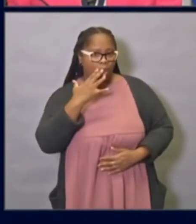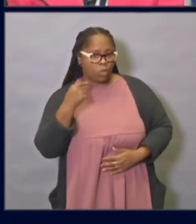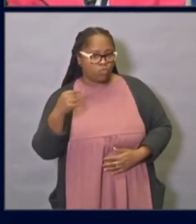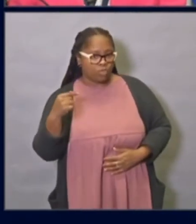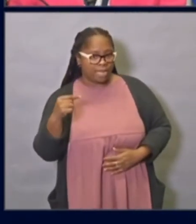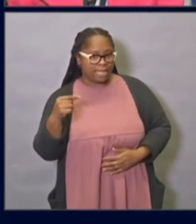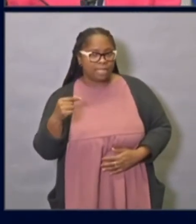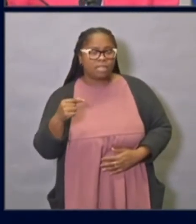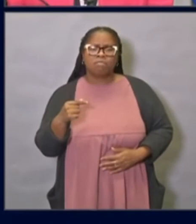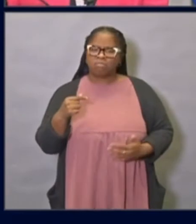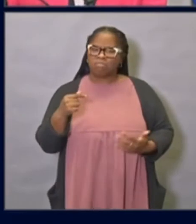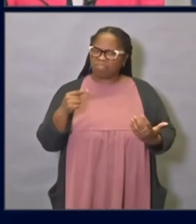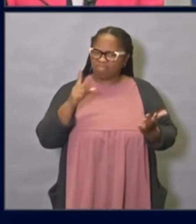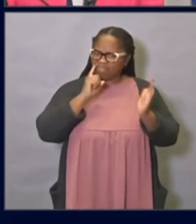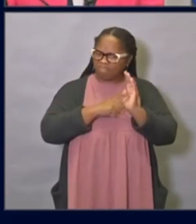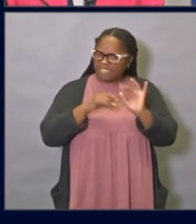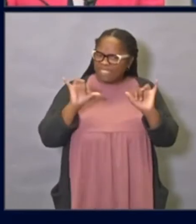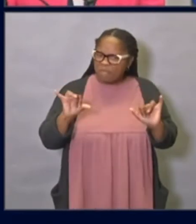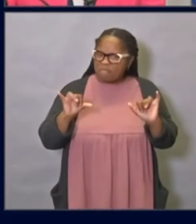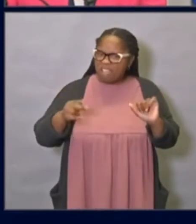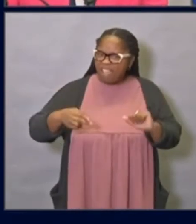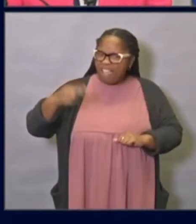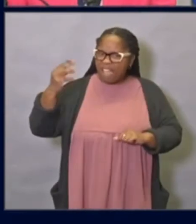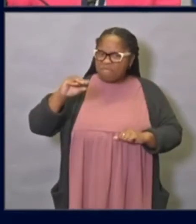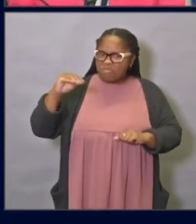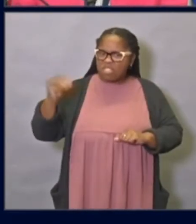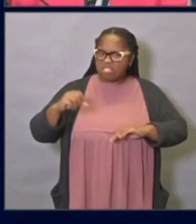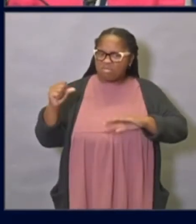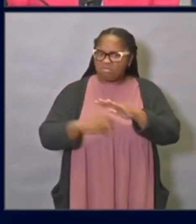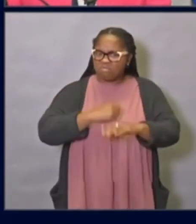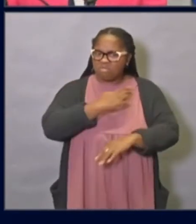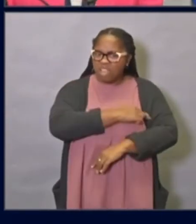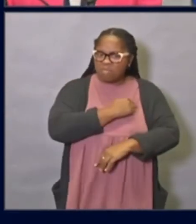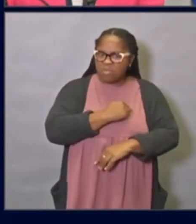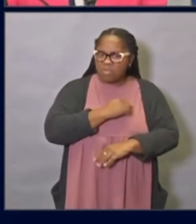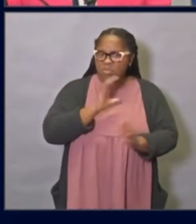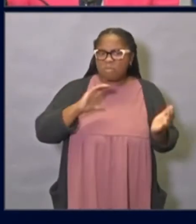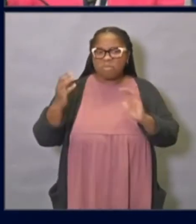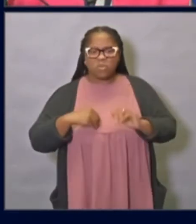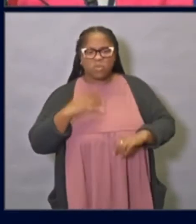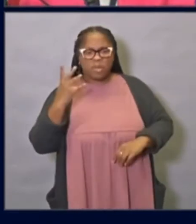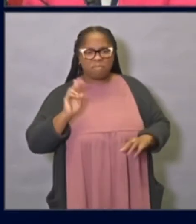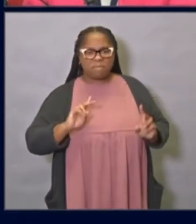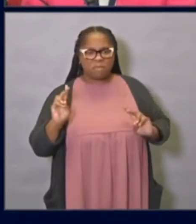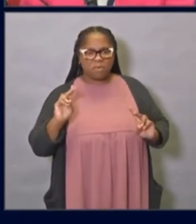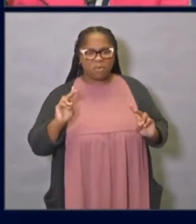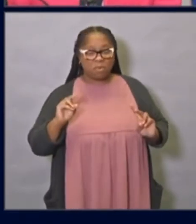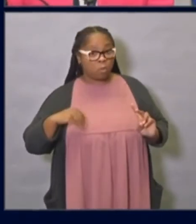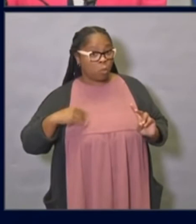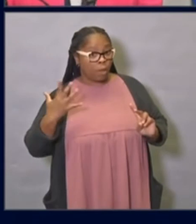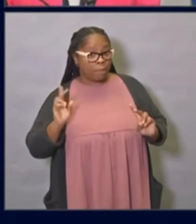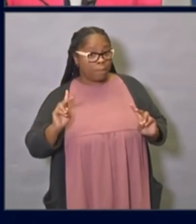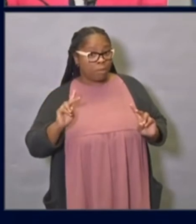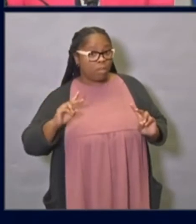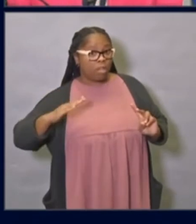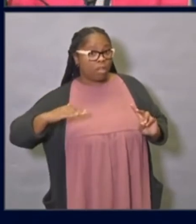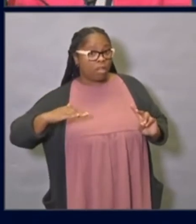experienced consistently higher rates of hospitalization compared to white residents. That's shown by the orange